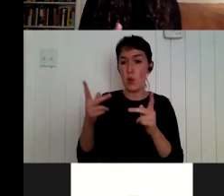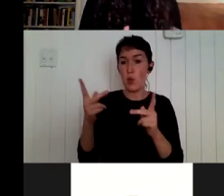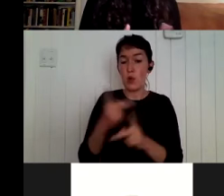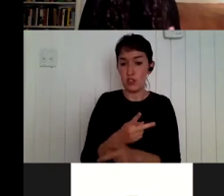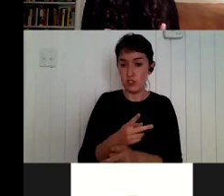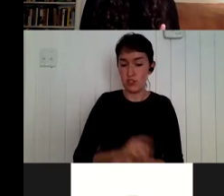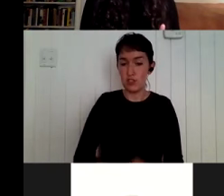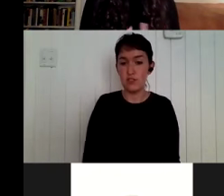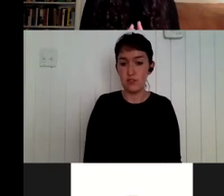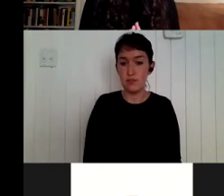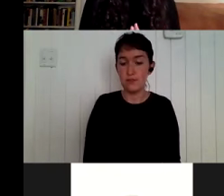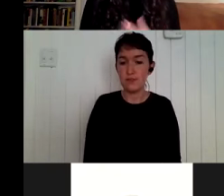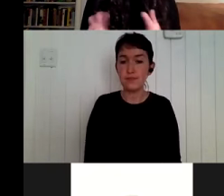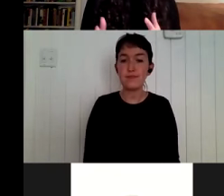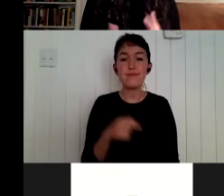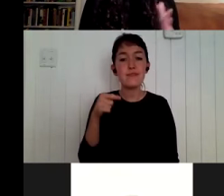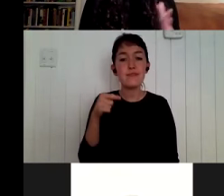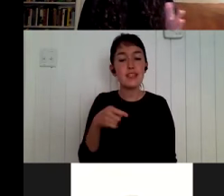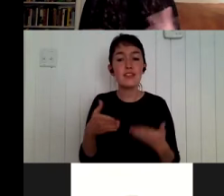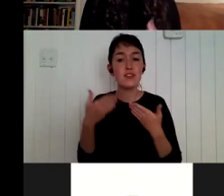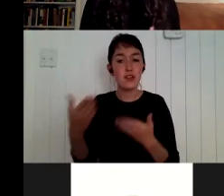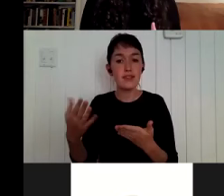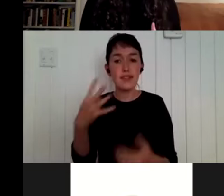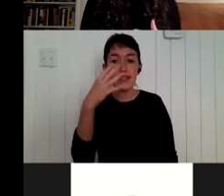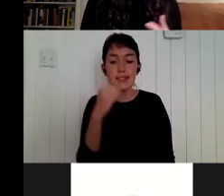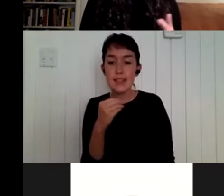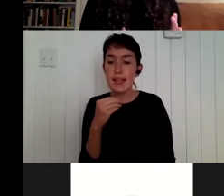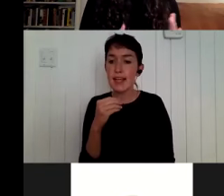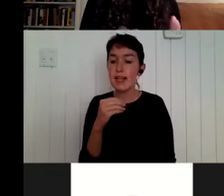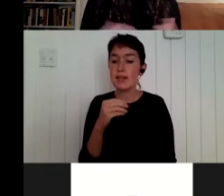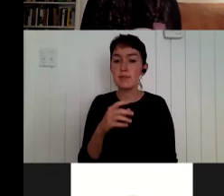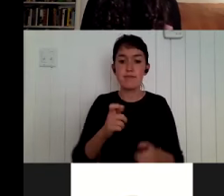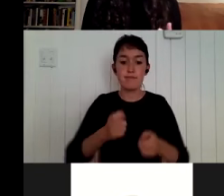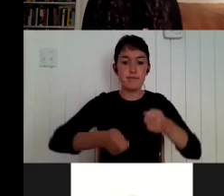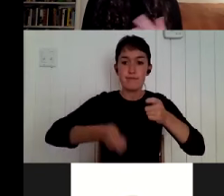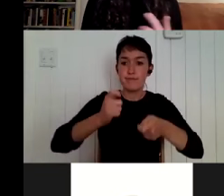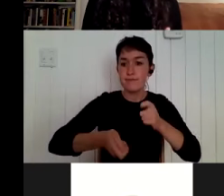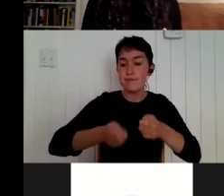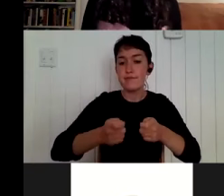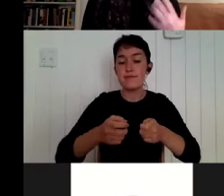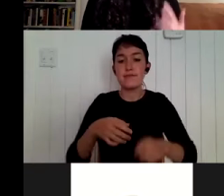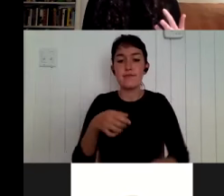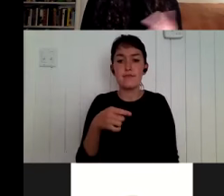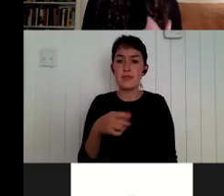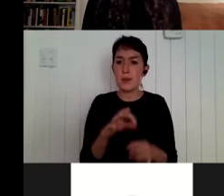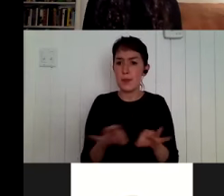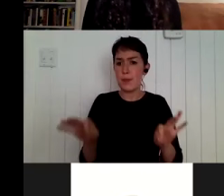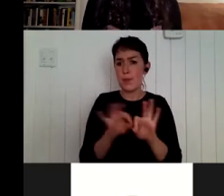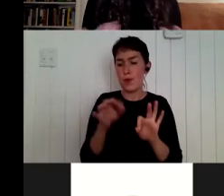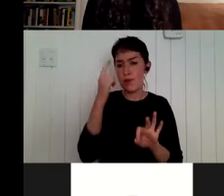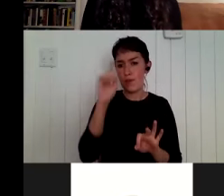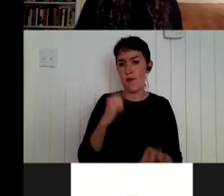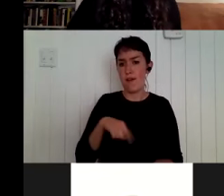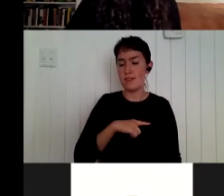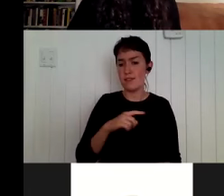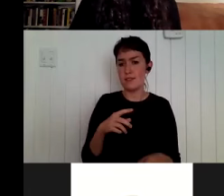this basically just suggests is that sleep is very dynamic and it's critical for our ability to remember information that